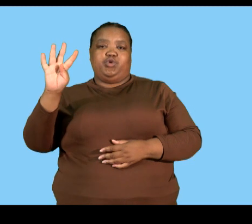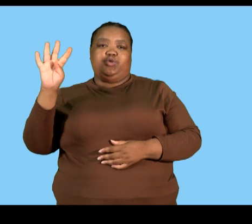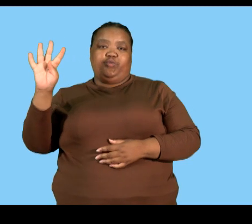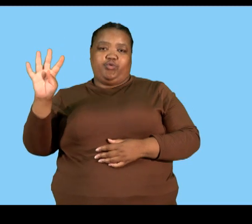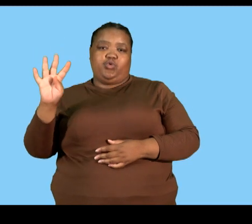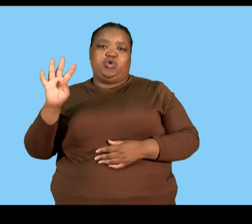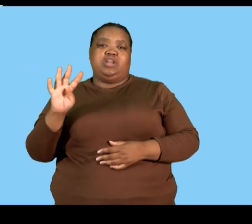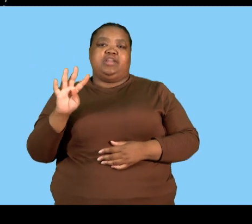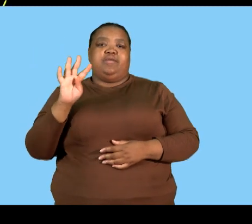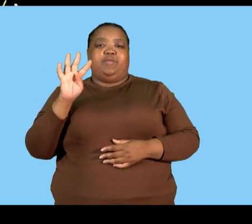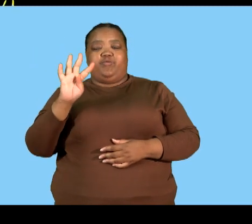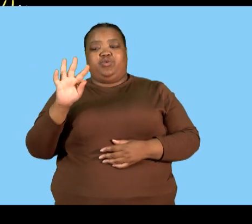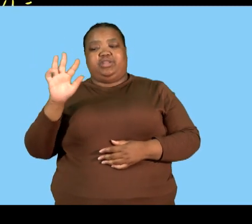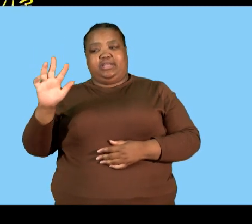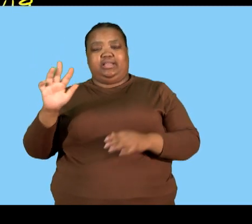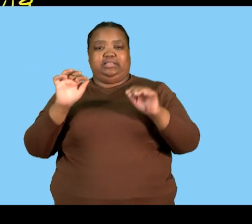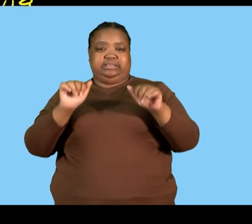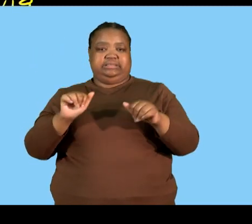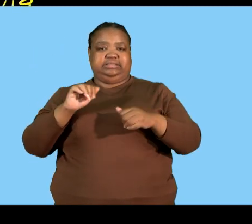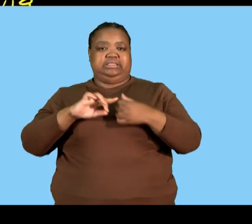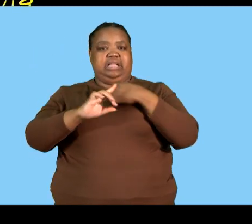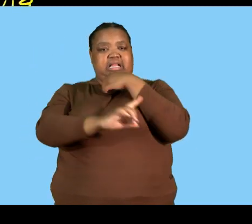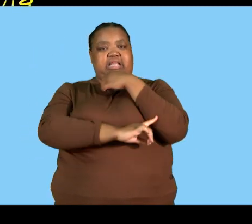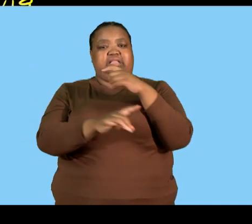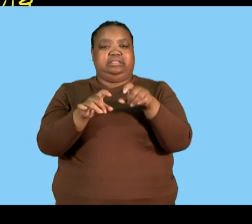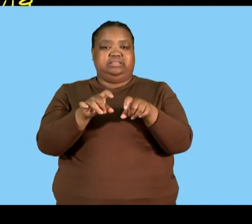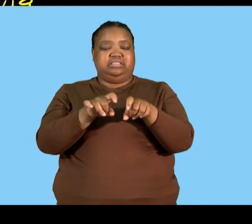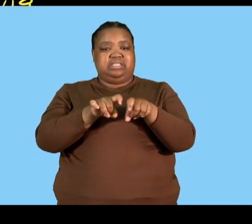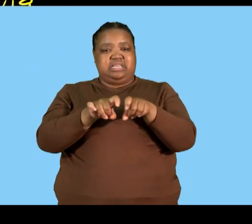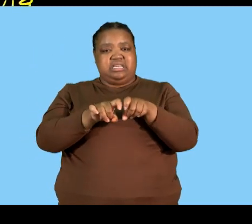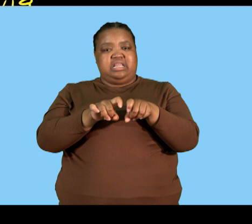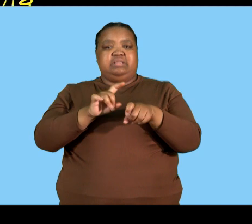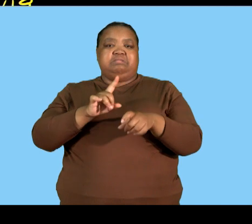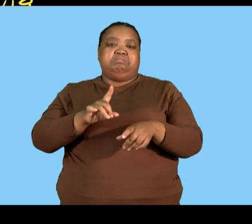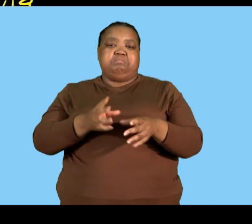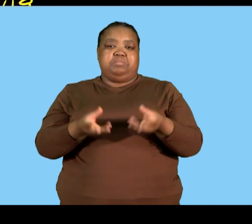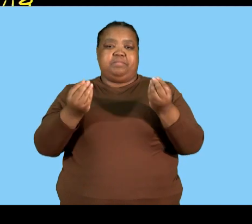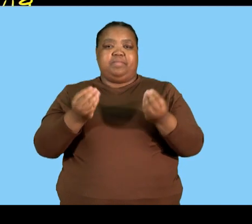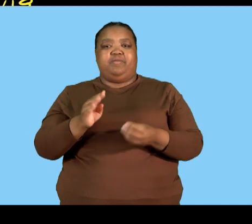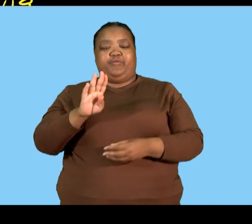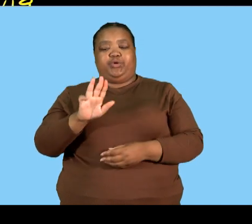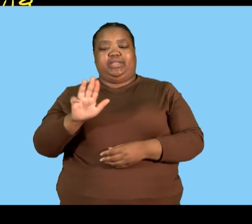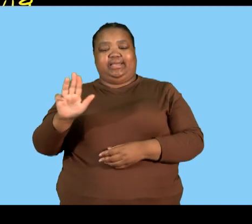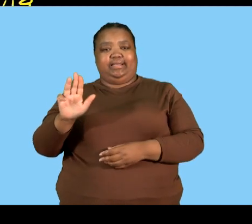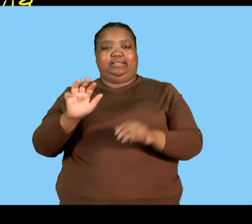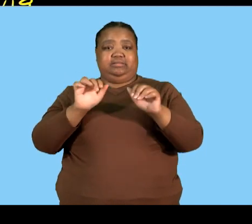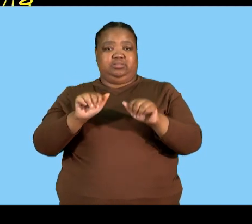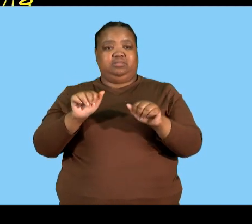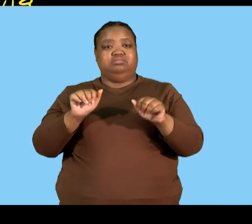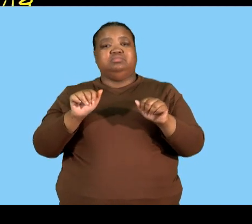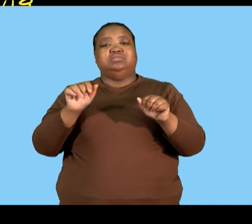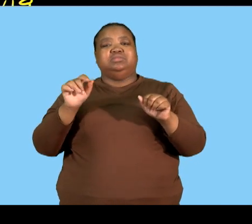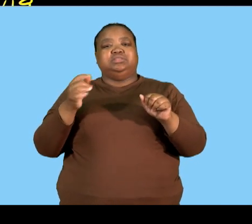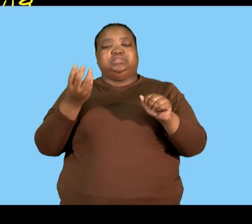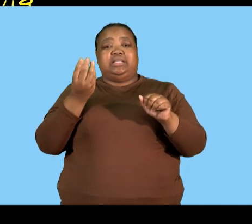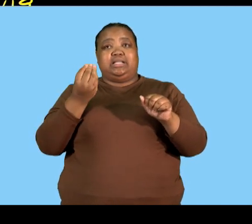44, and 49. That is the last test that she wrote. And all this will